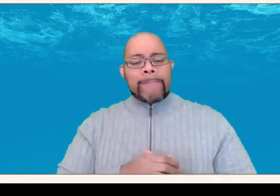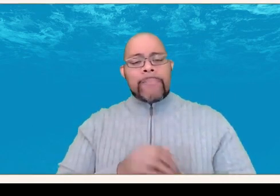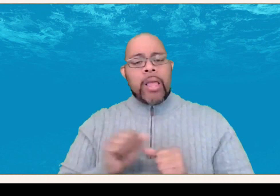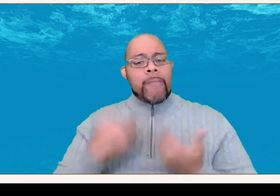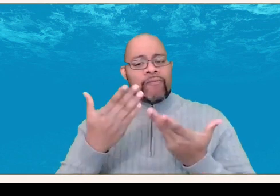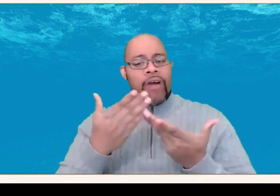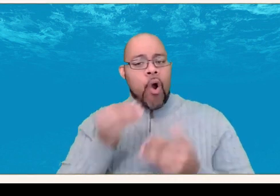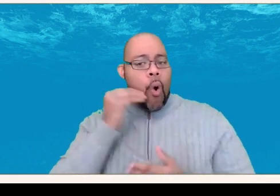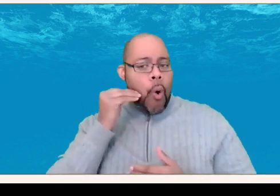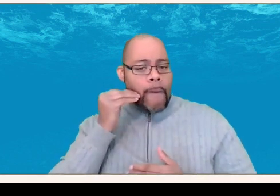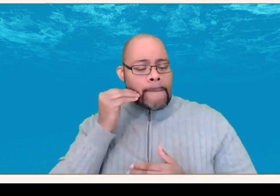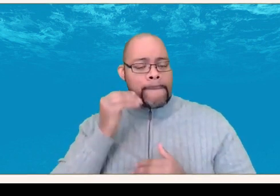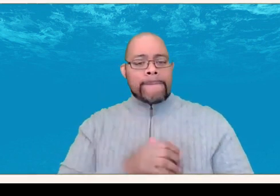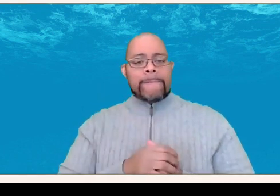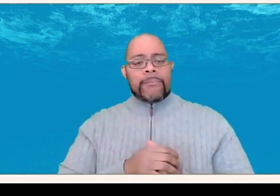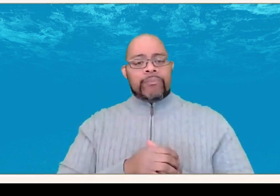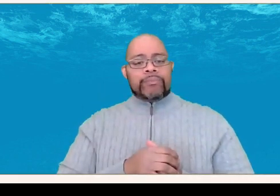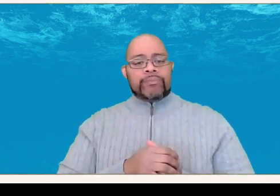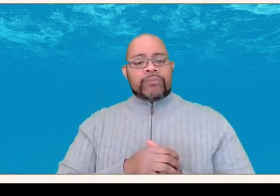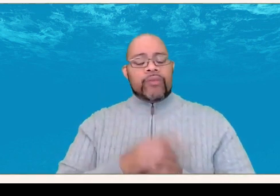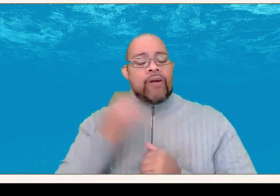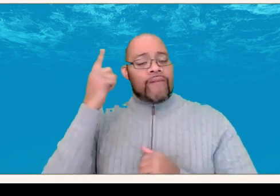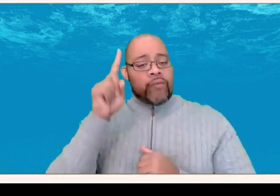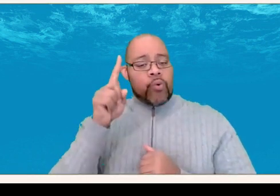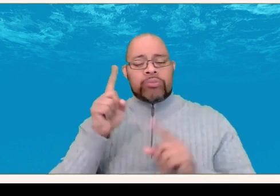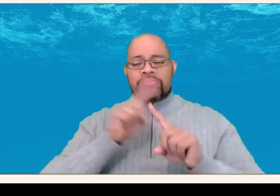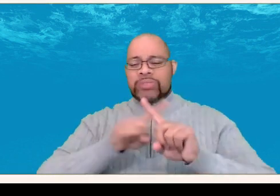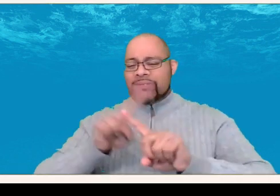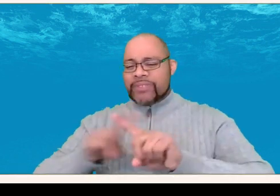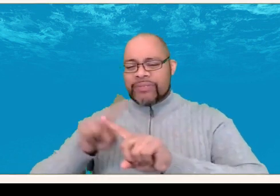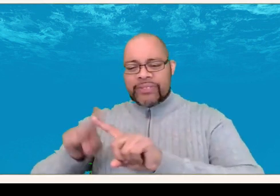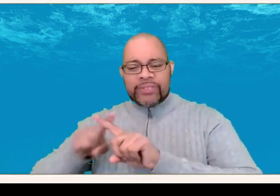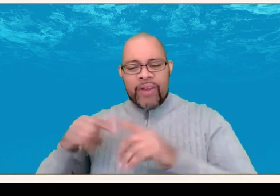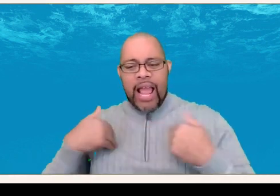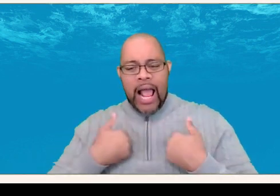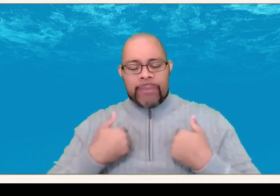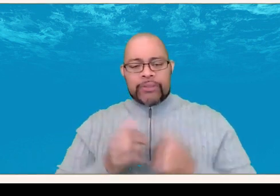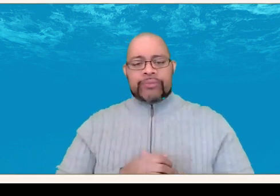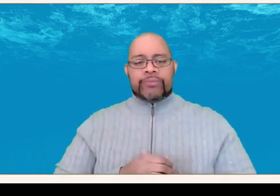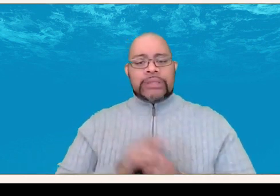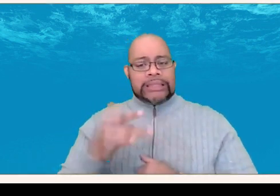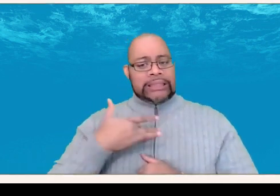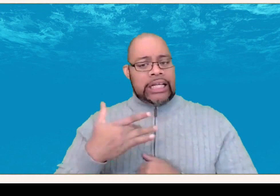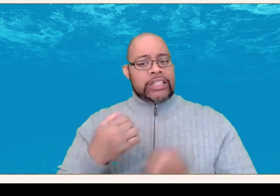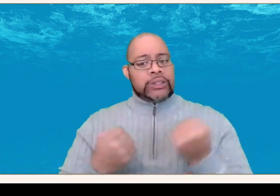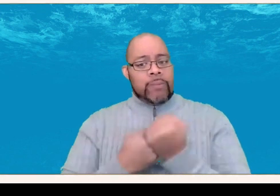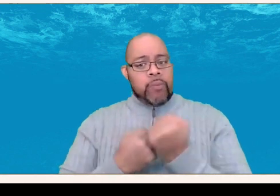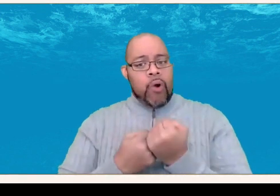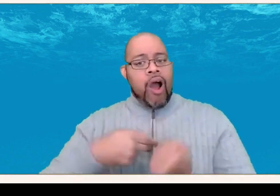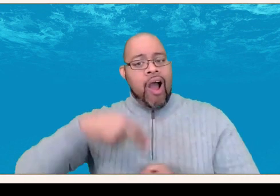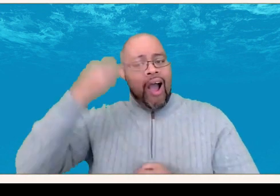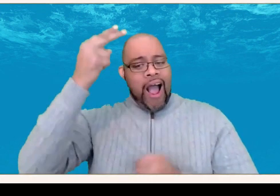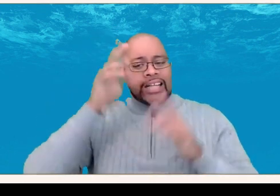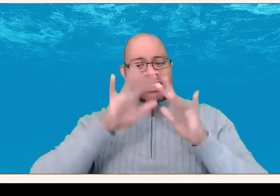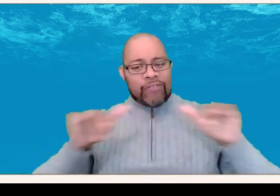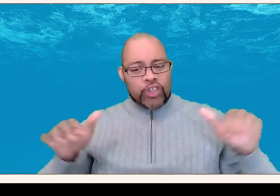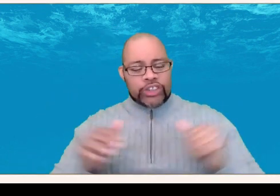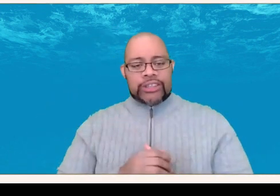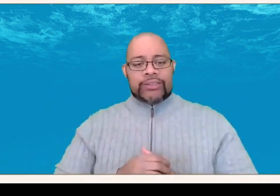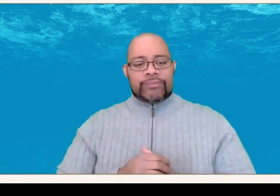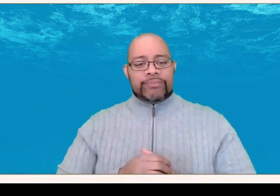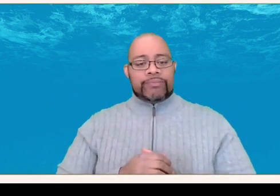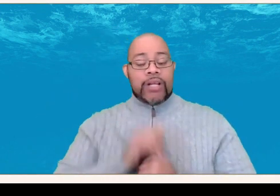provide habitat, shelter, and food for a myriad of species. So they tend to support high levels of